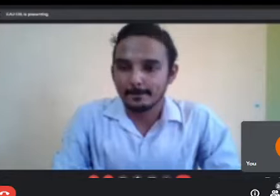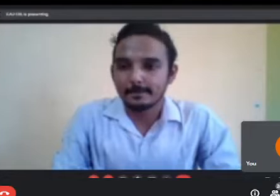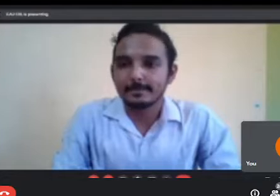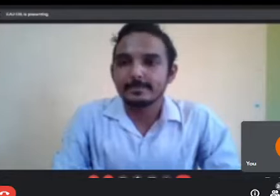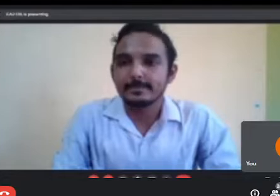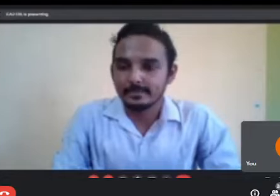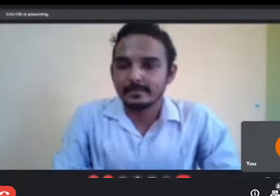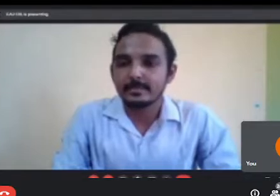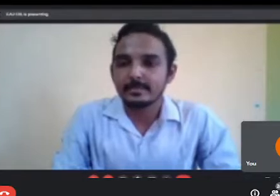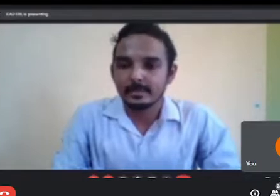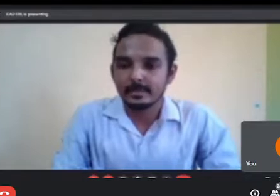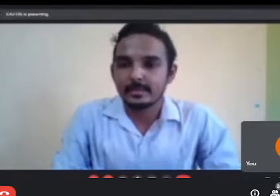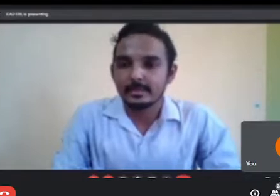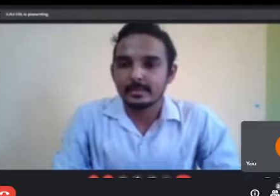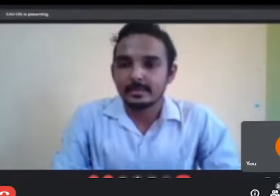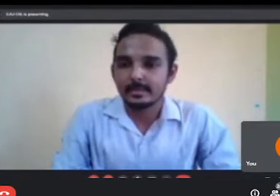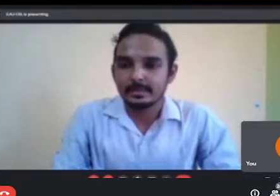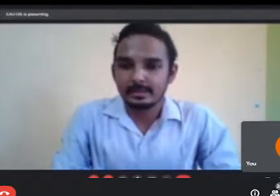achievement levels.